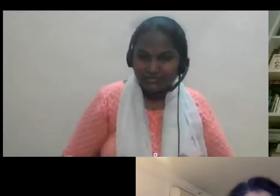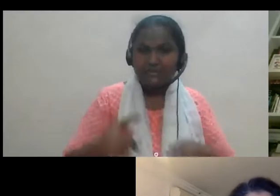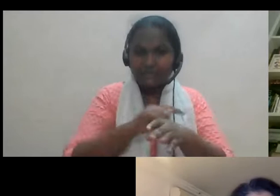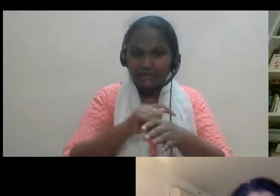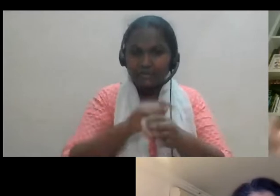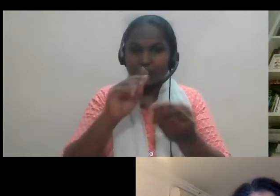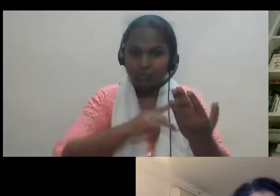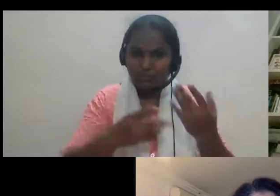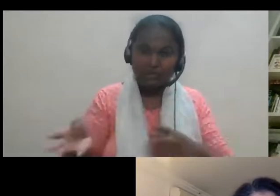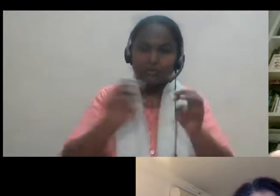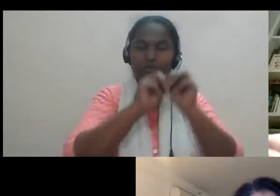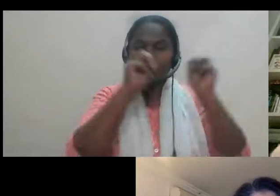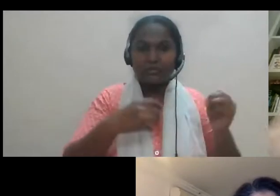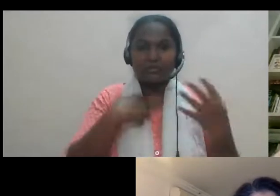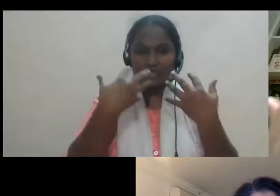the museum,